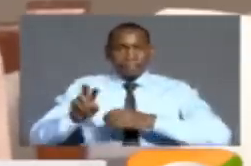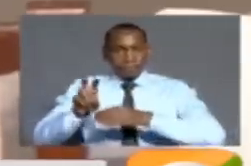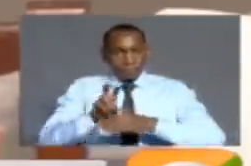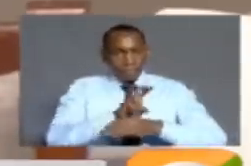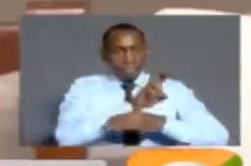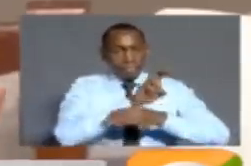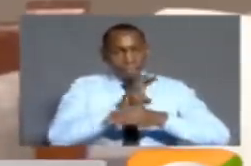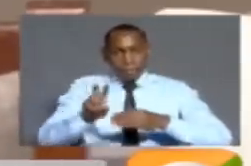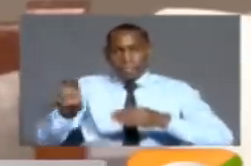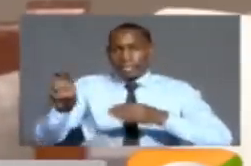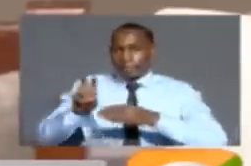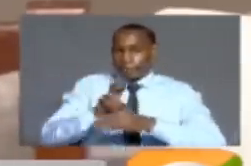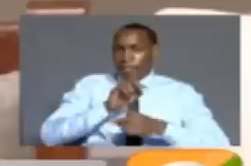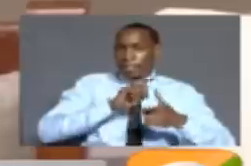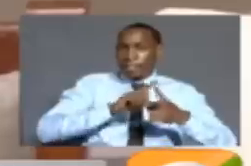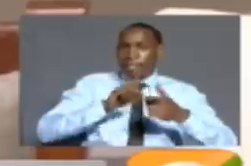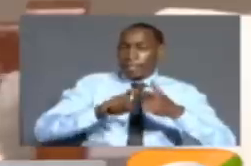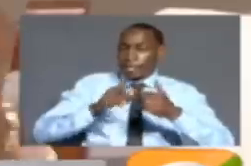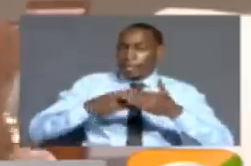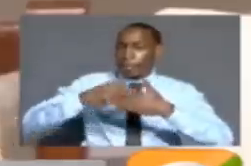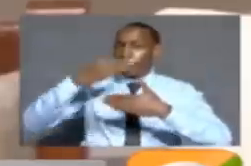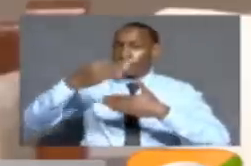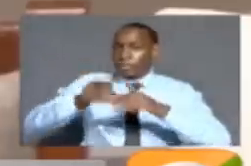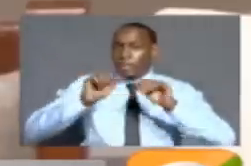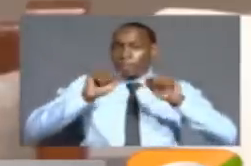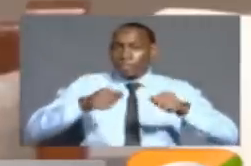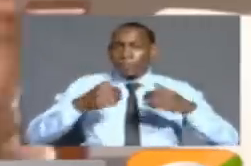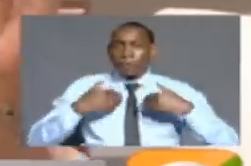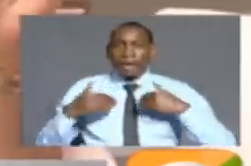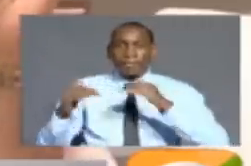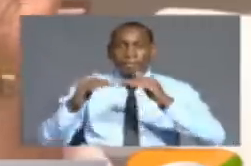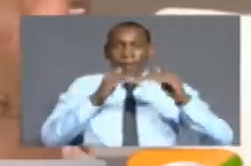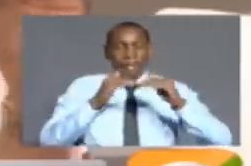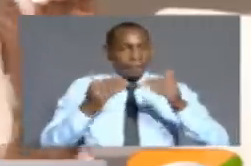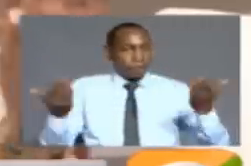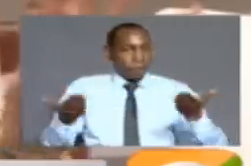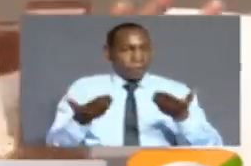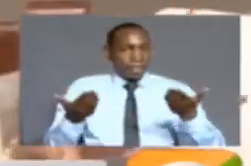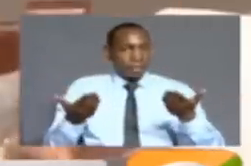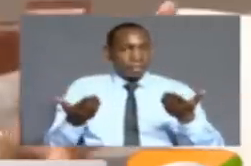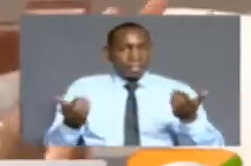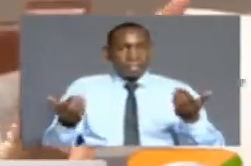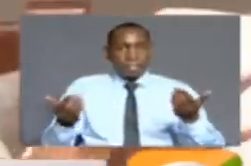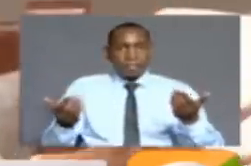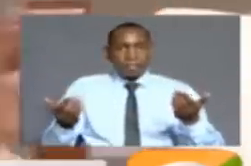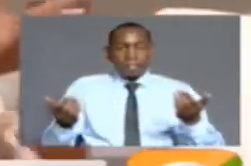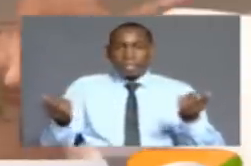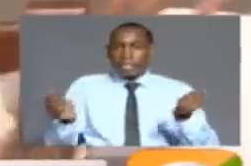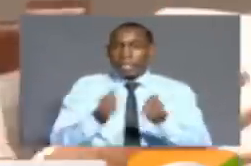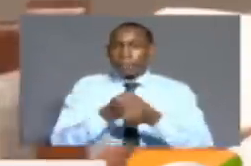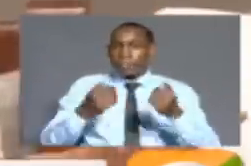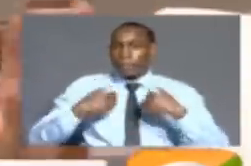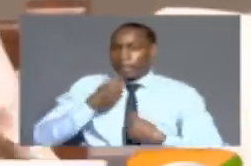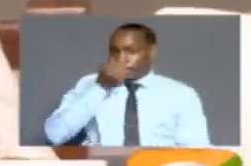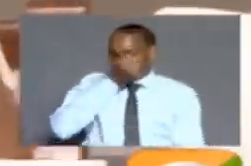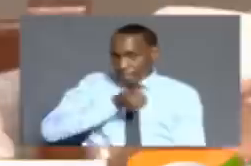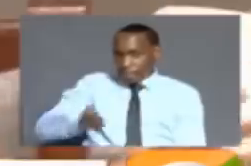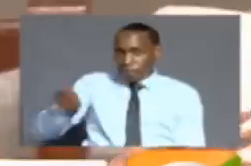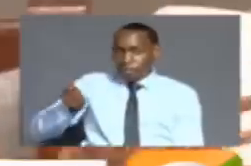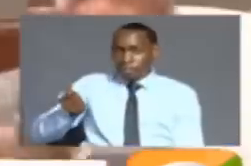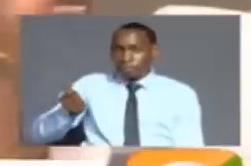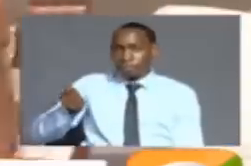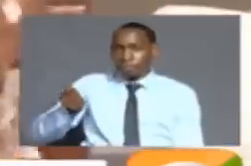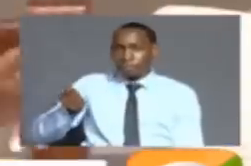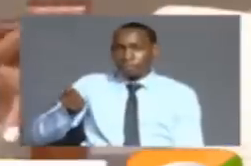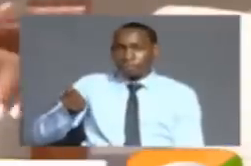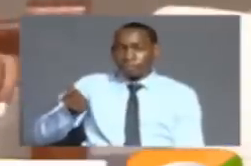in oversighting, then at some point, we are going to get to the level where we cannot excuse that ignorance. And it's not just ignorance. Sure. People are just stealing.